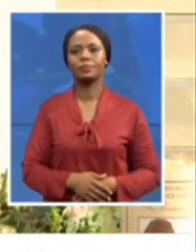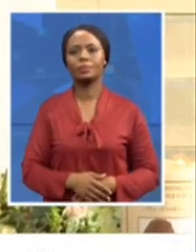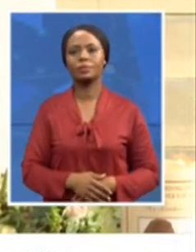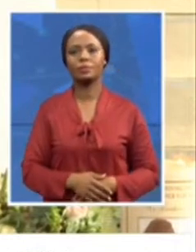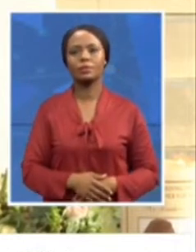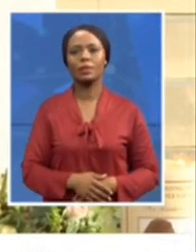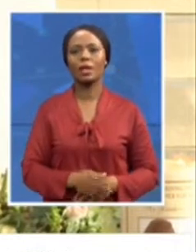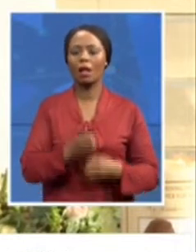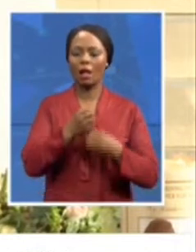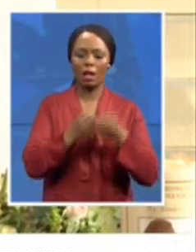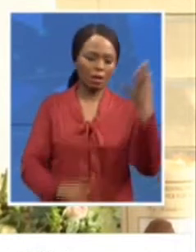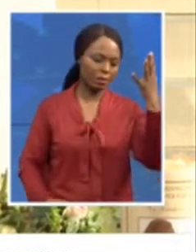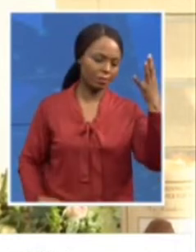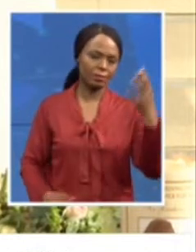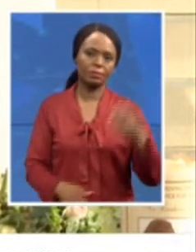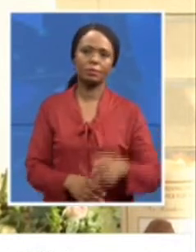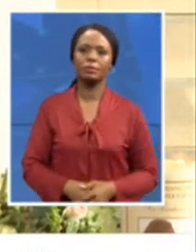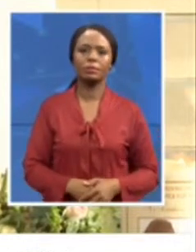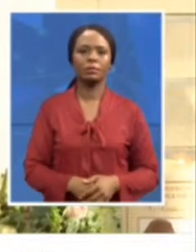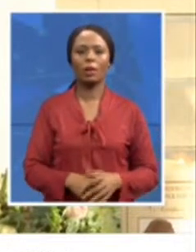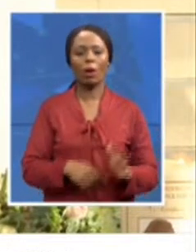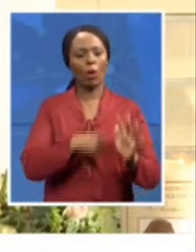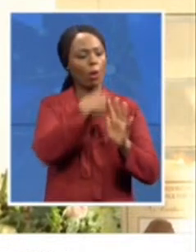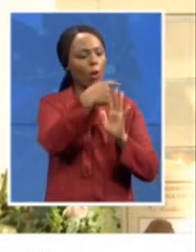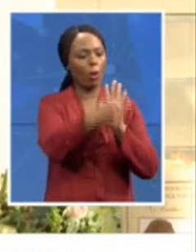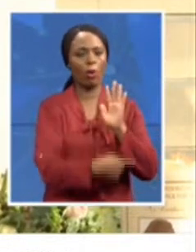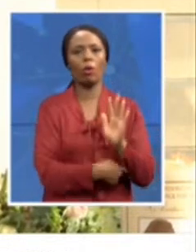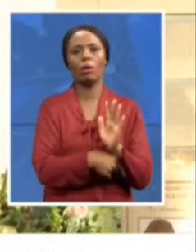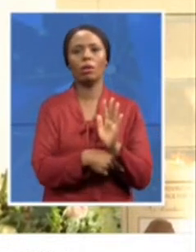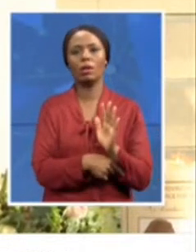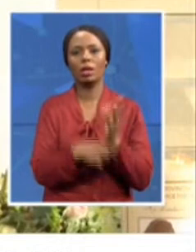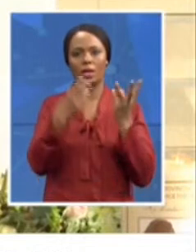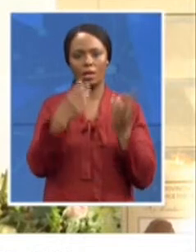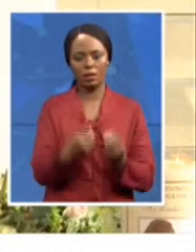have a distinct personality, but not with my